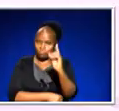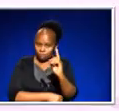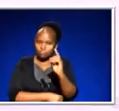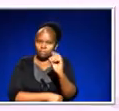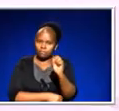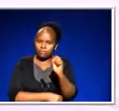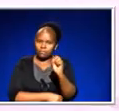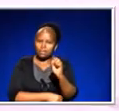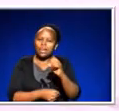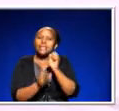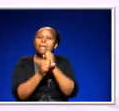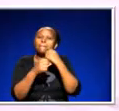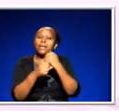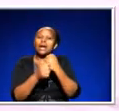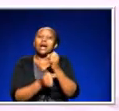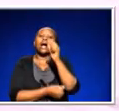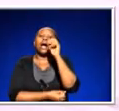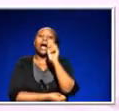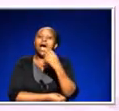Digits make a number.